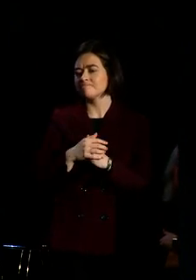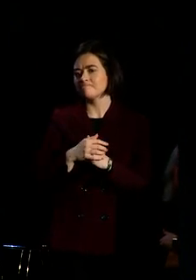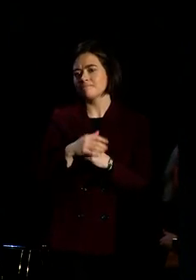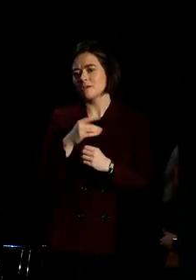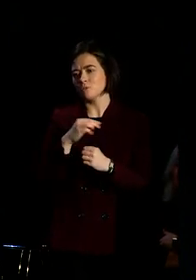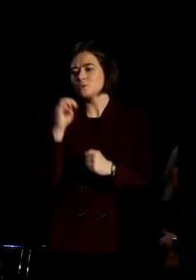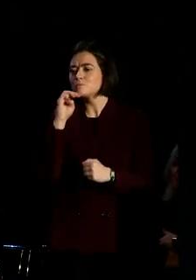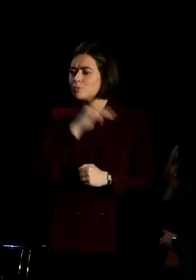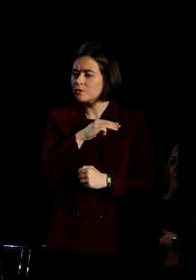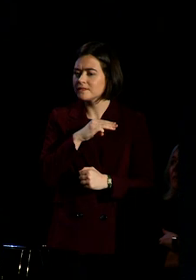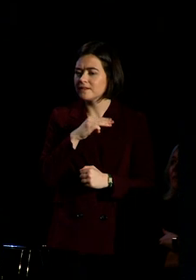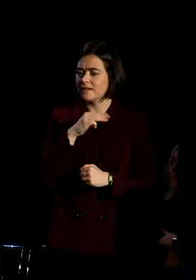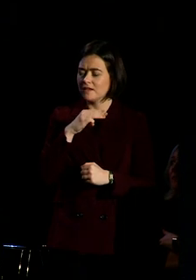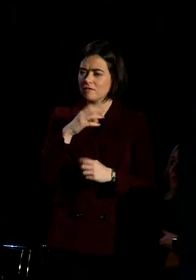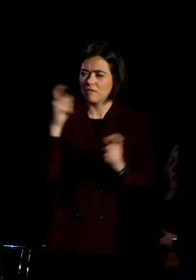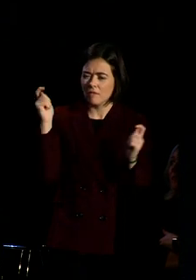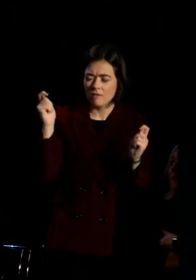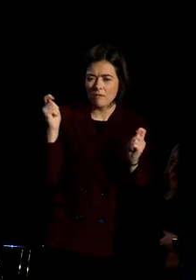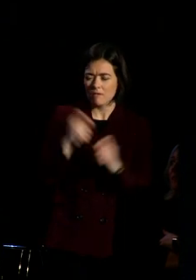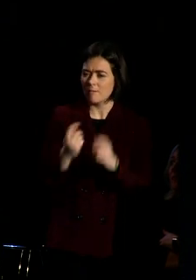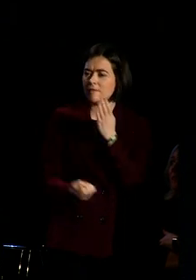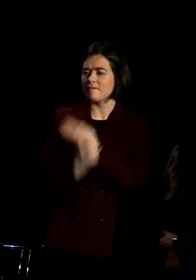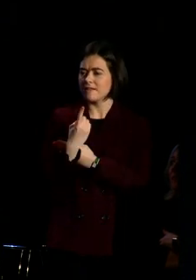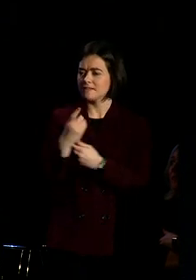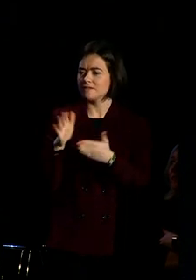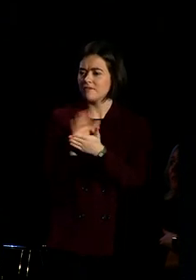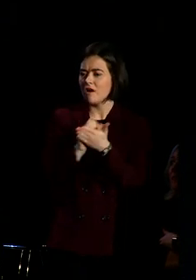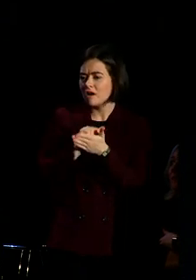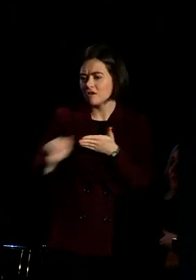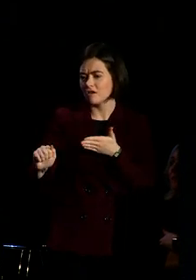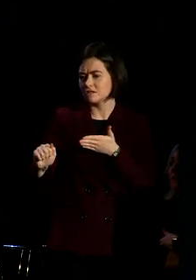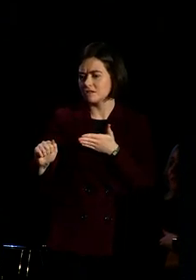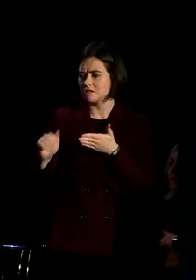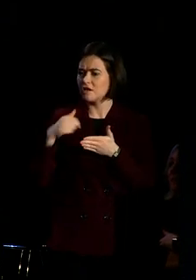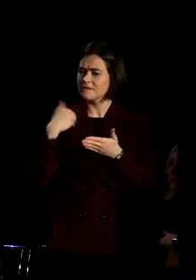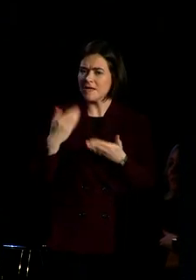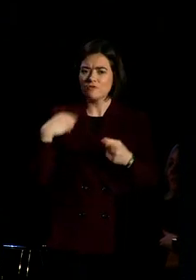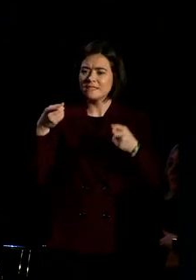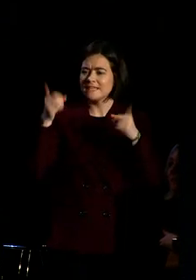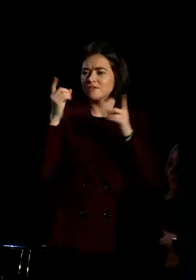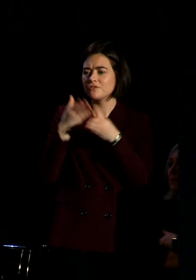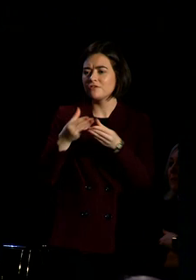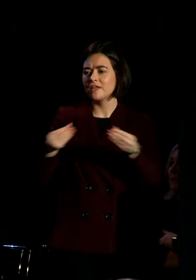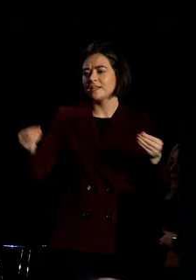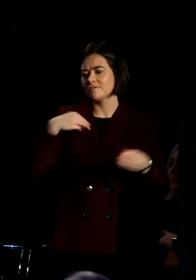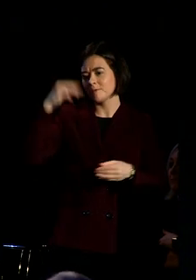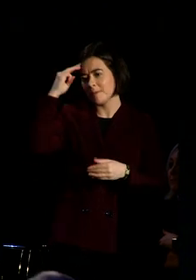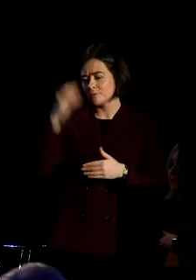and most importantly, the horrors of the Holocaust are in danger of fading.